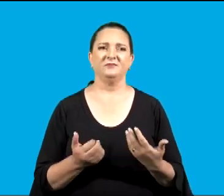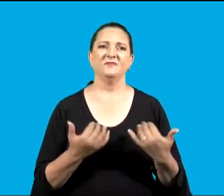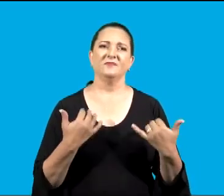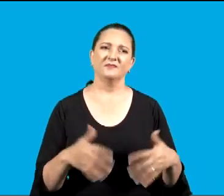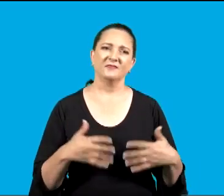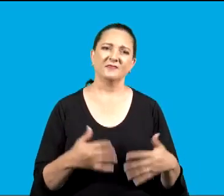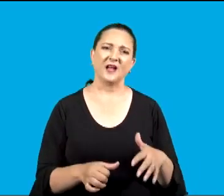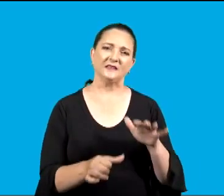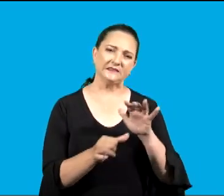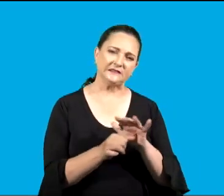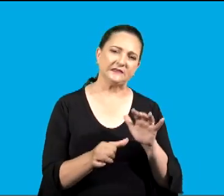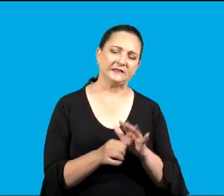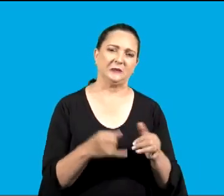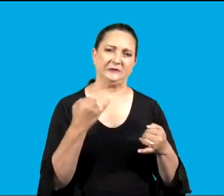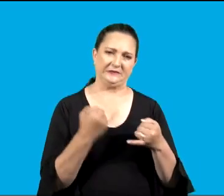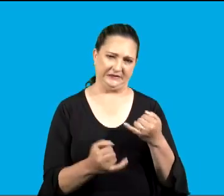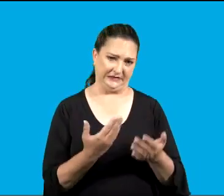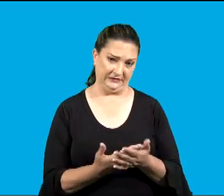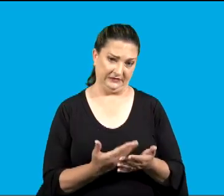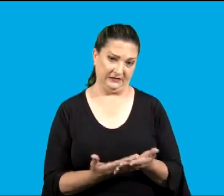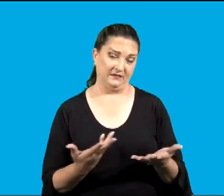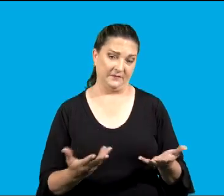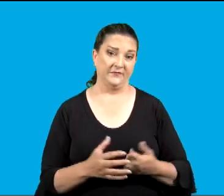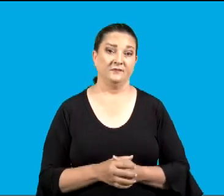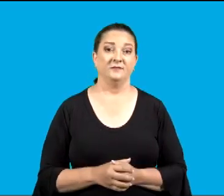Here are some critical common errors.